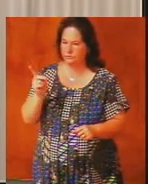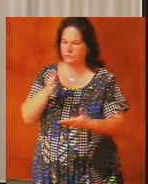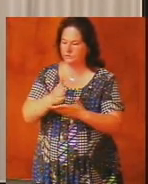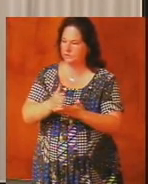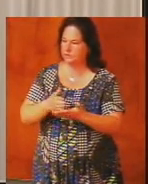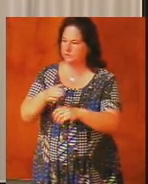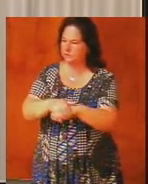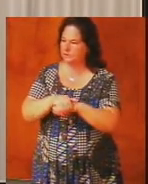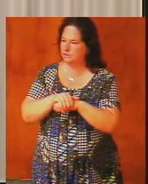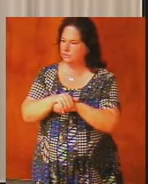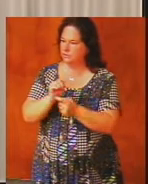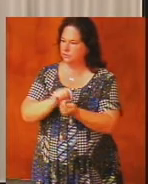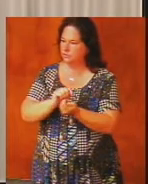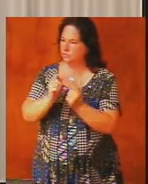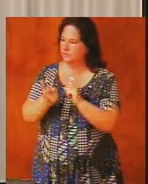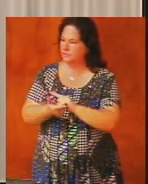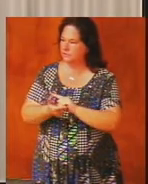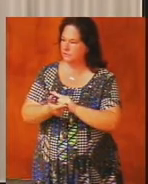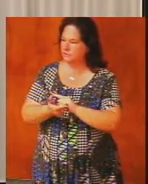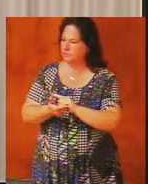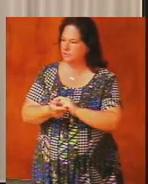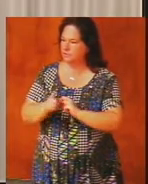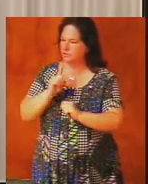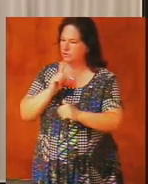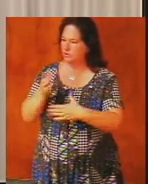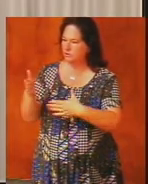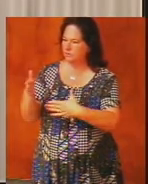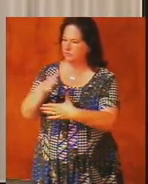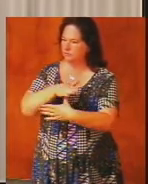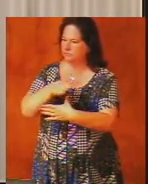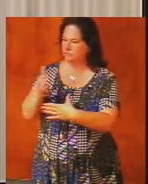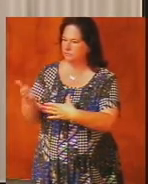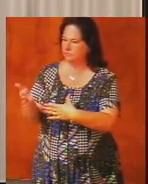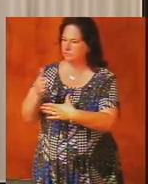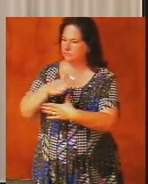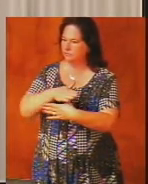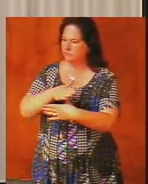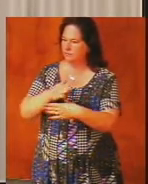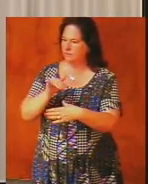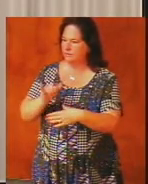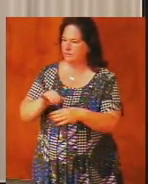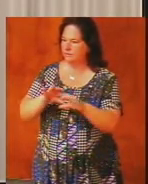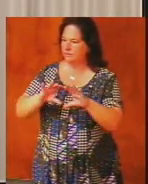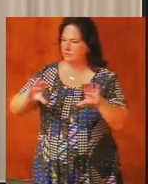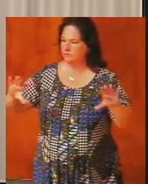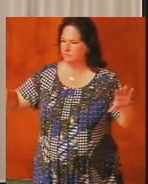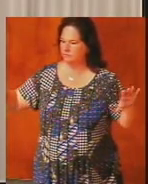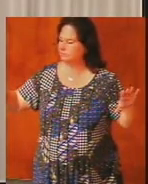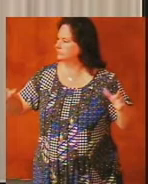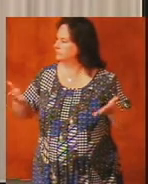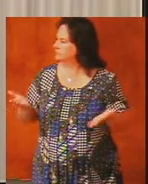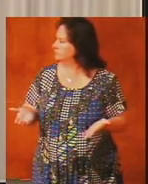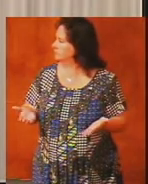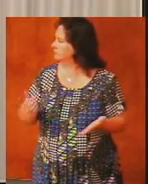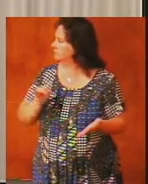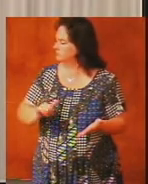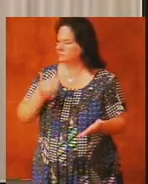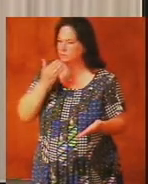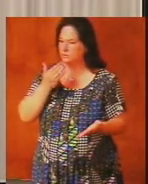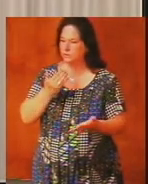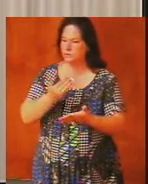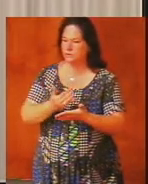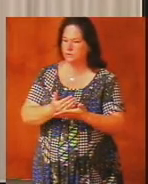these English translations fall on that spectrum. Well, it's good